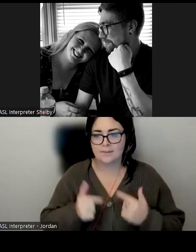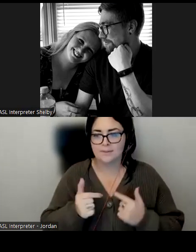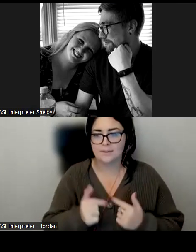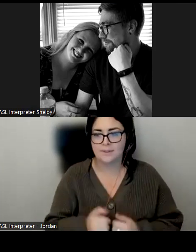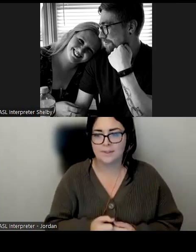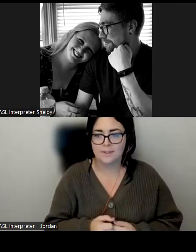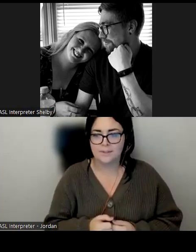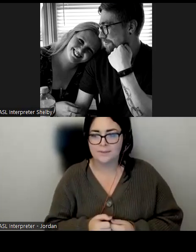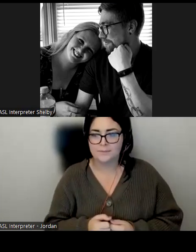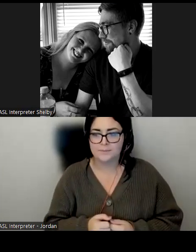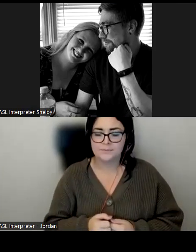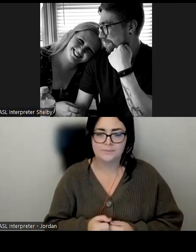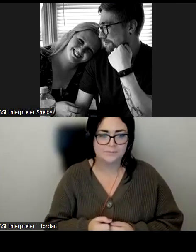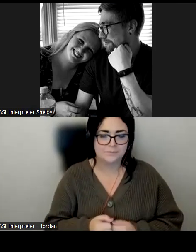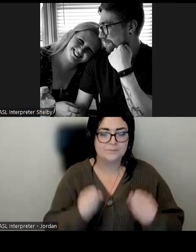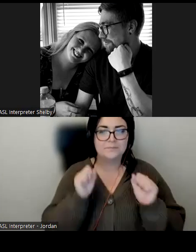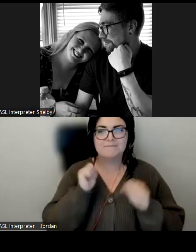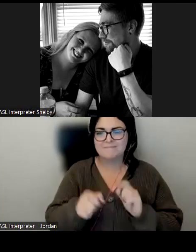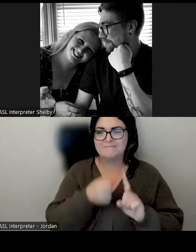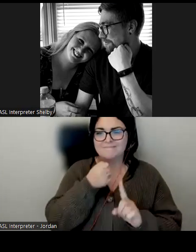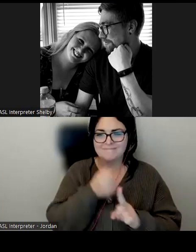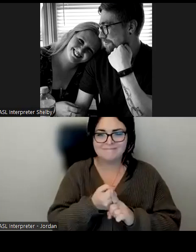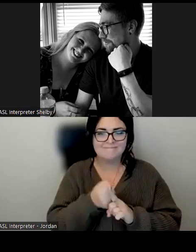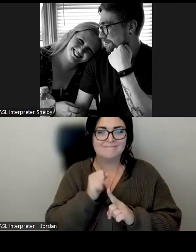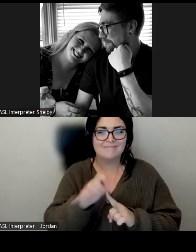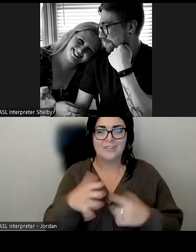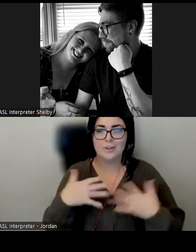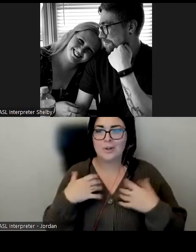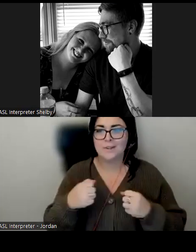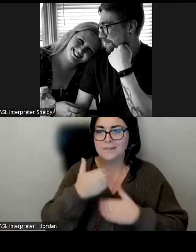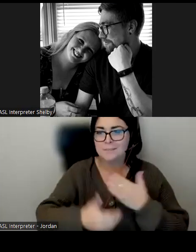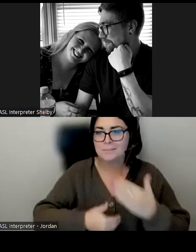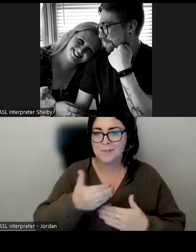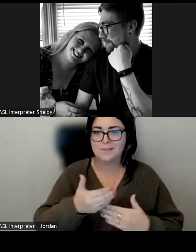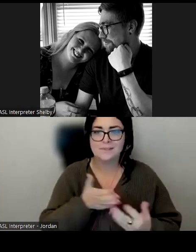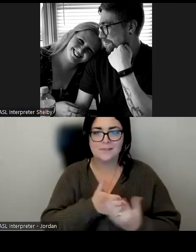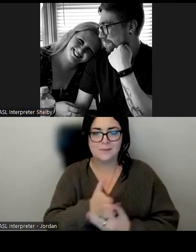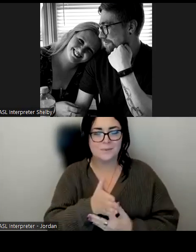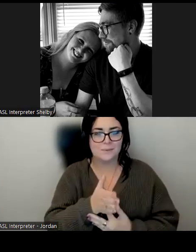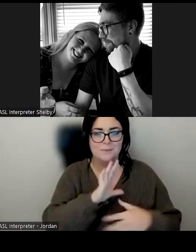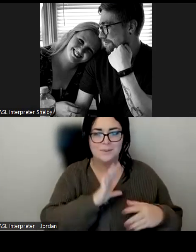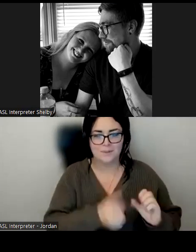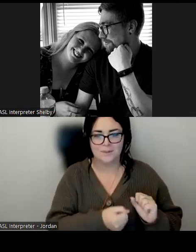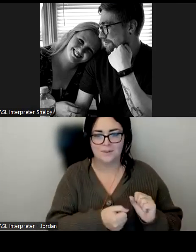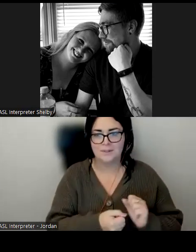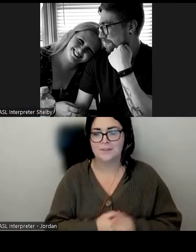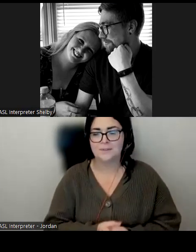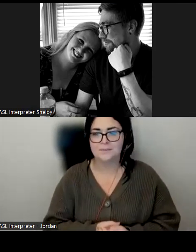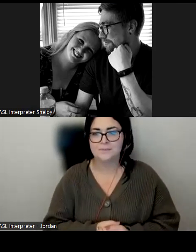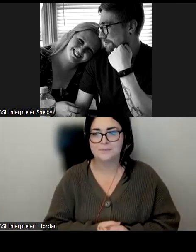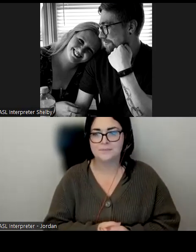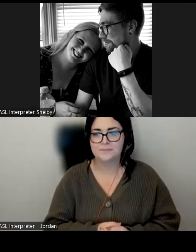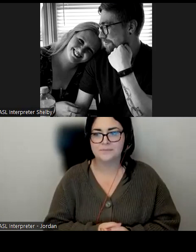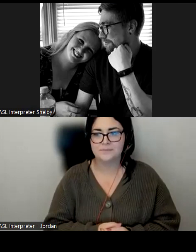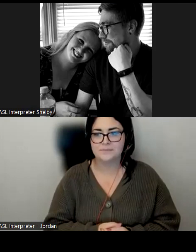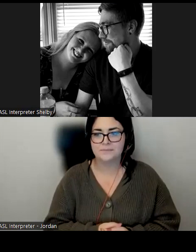really make a difference in the healthiness of your grief as well. The nature of the loss is such a